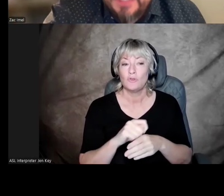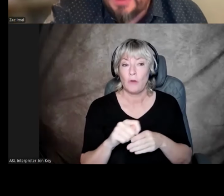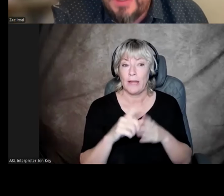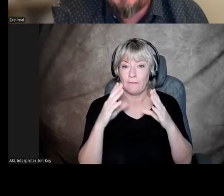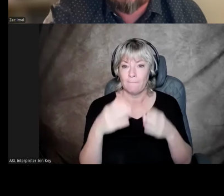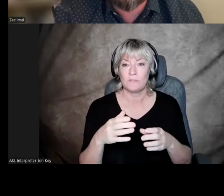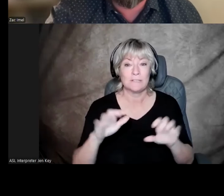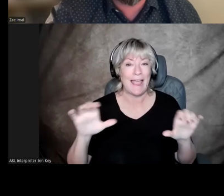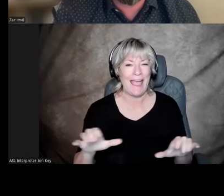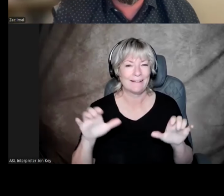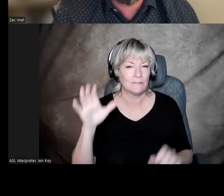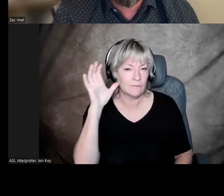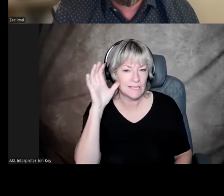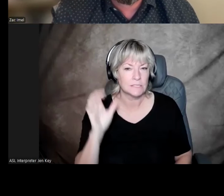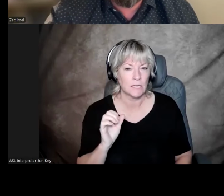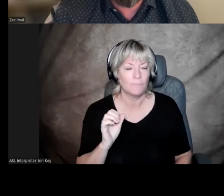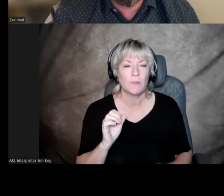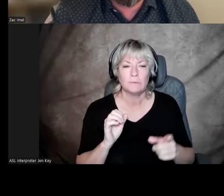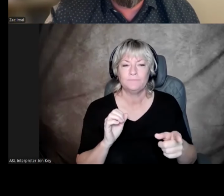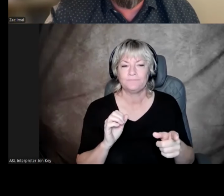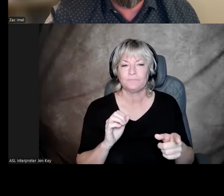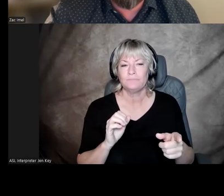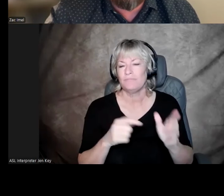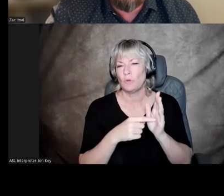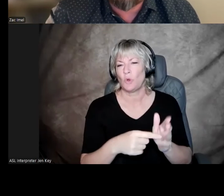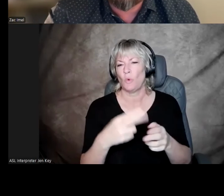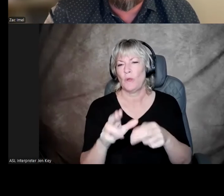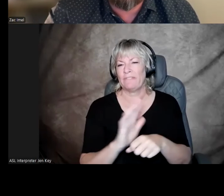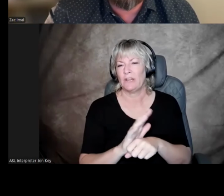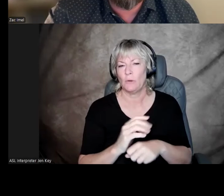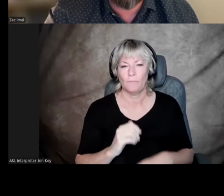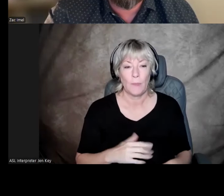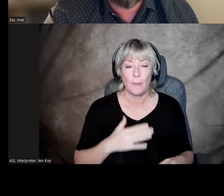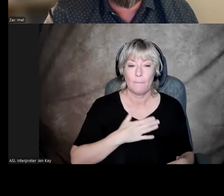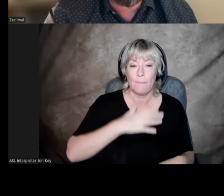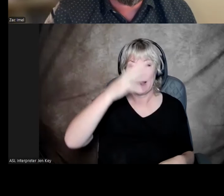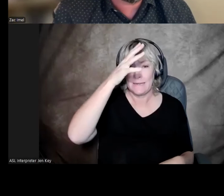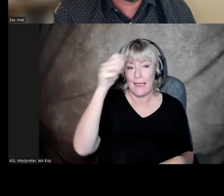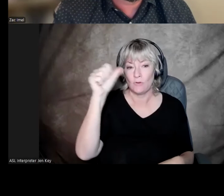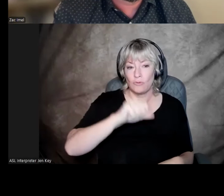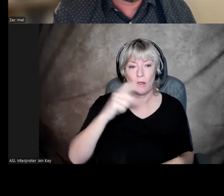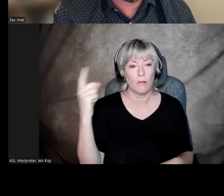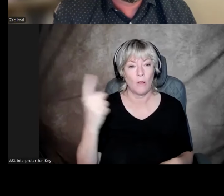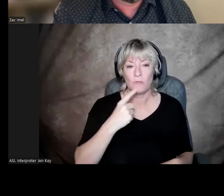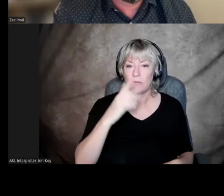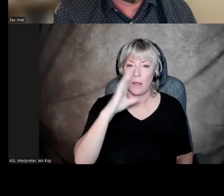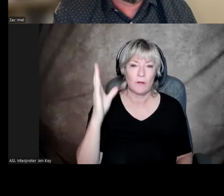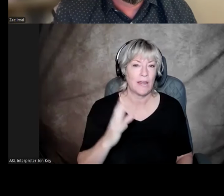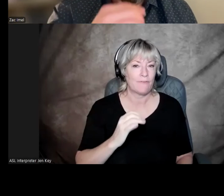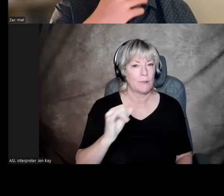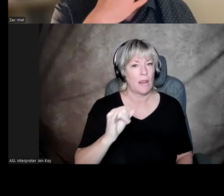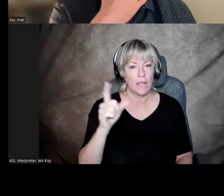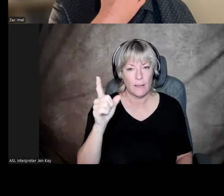active listening and just listening to someone. So I'll play a quick video of our client. My dad was a drunk, and I always said I would never be like him.